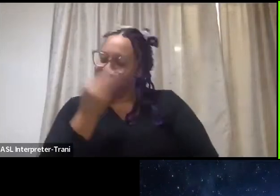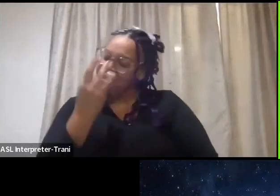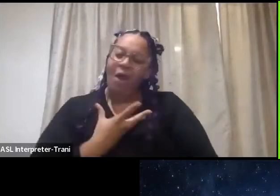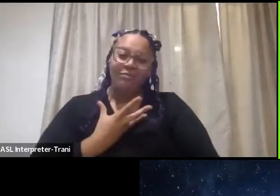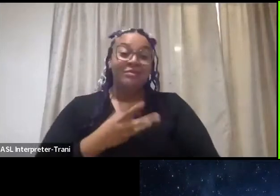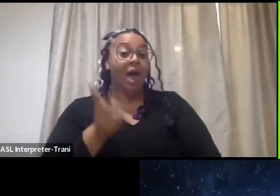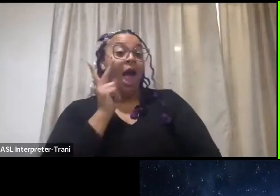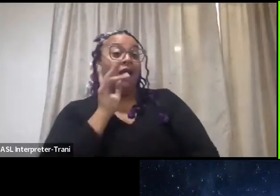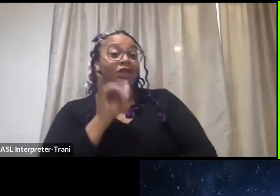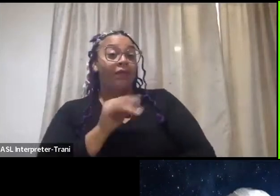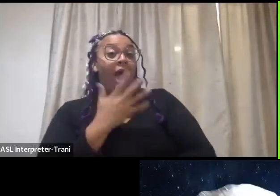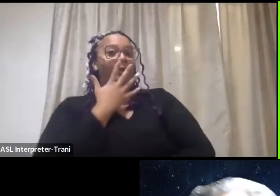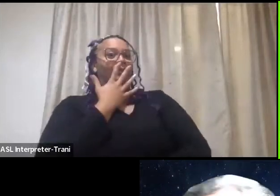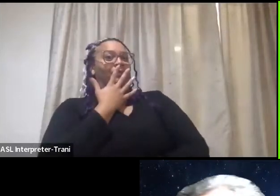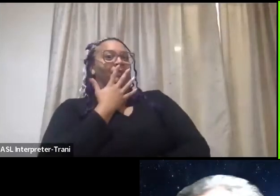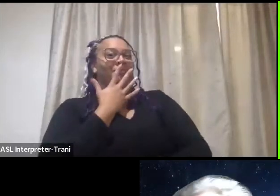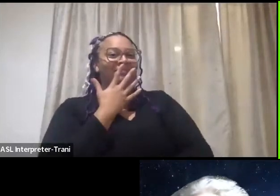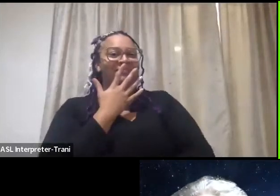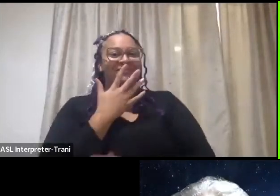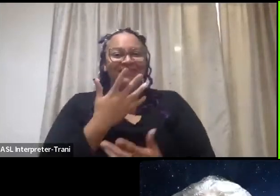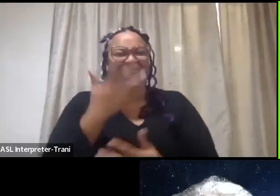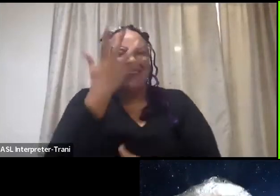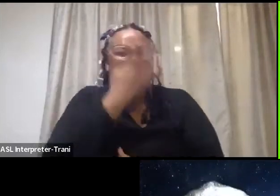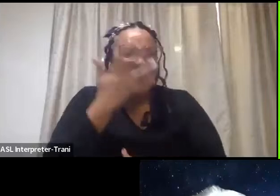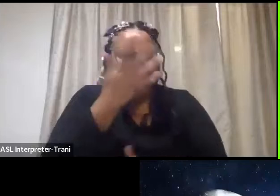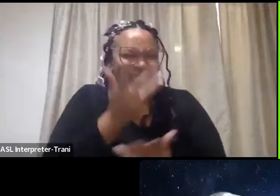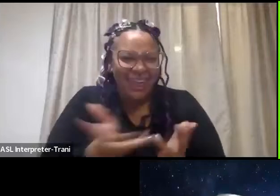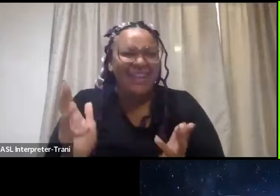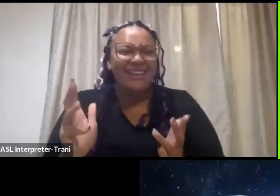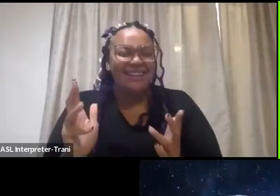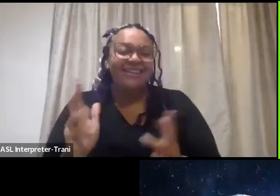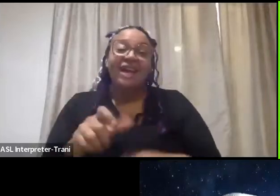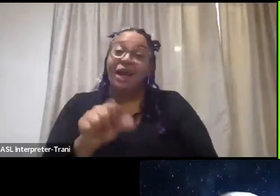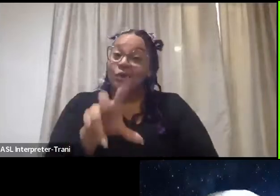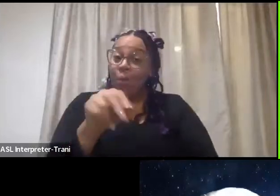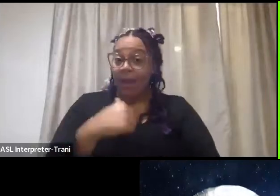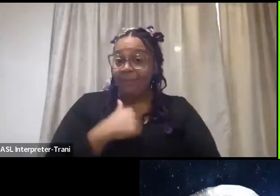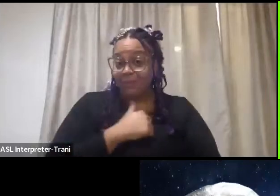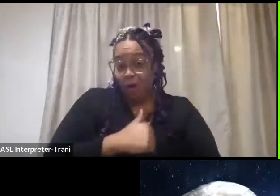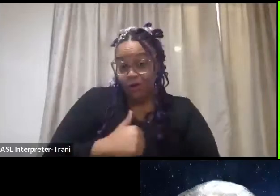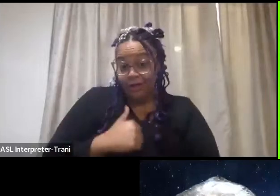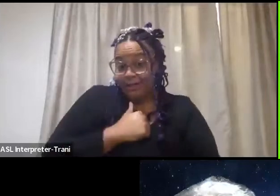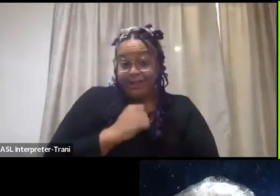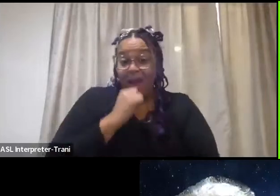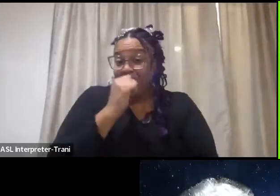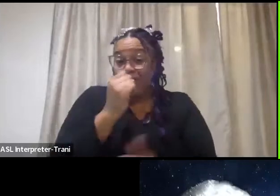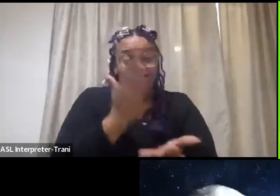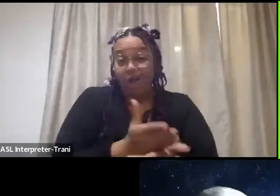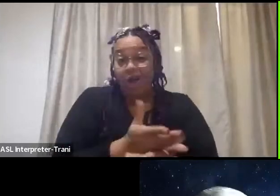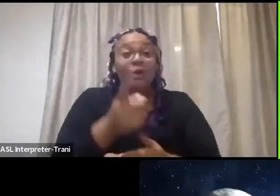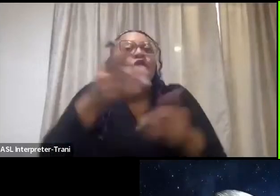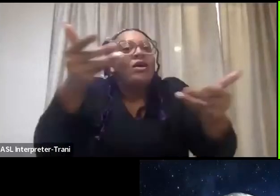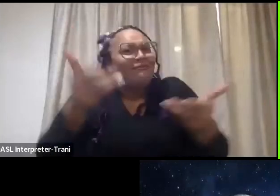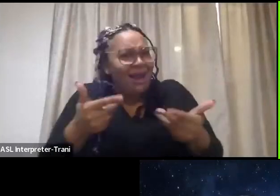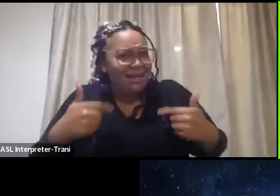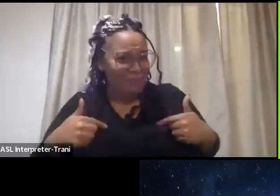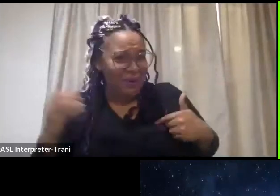I saw the emoji. Yeah, no, I'm sorry. I won't. Y'all invited me.